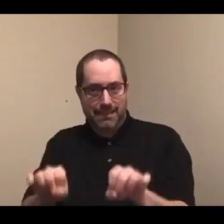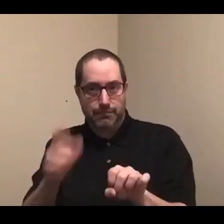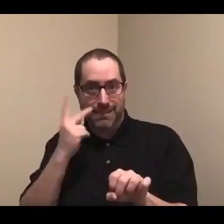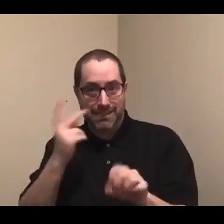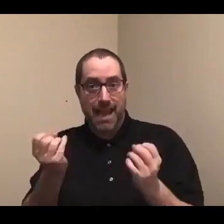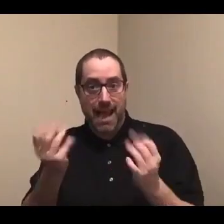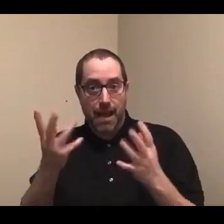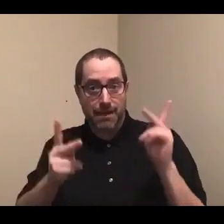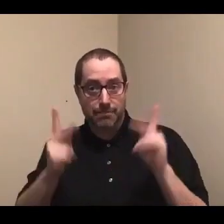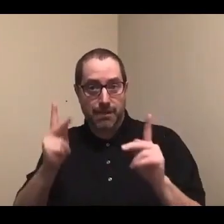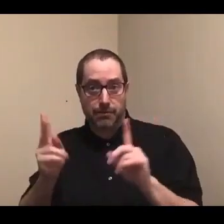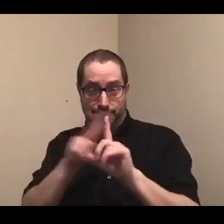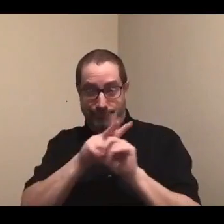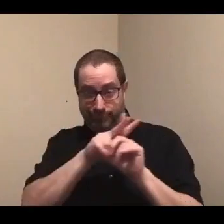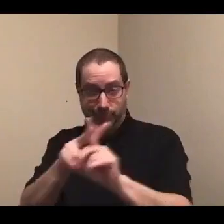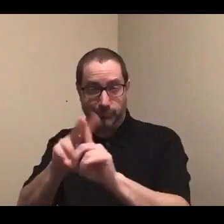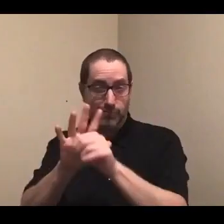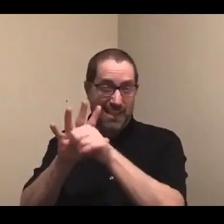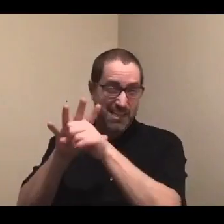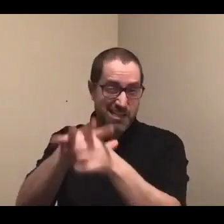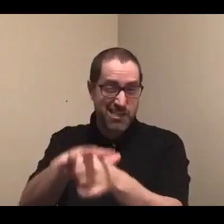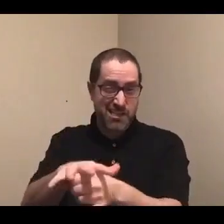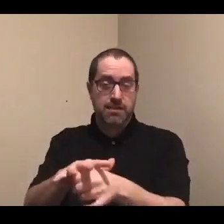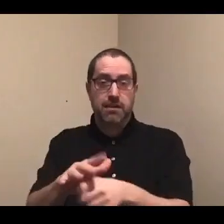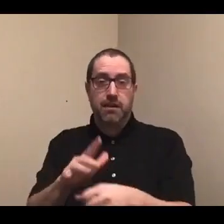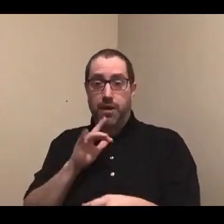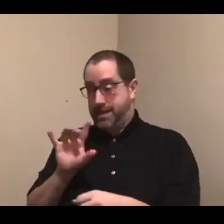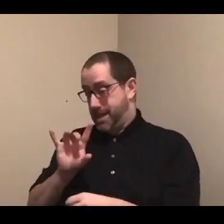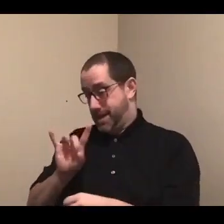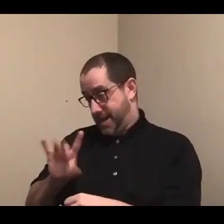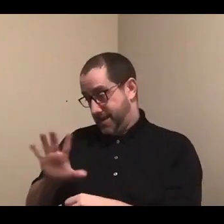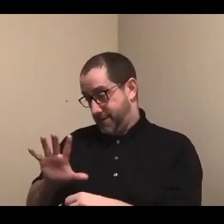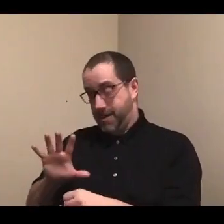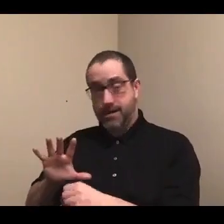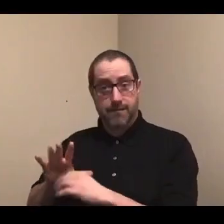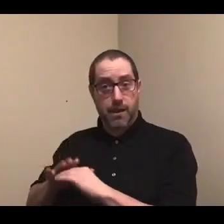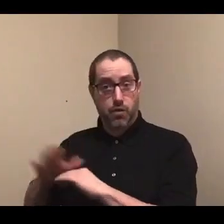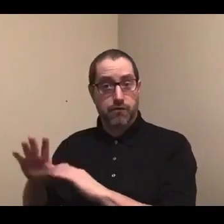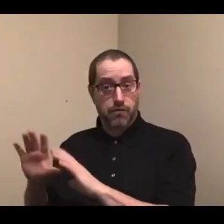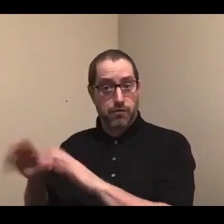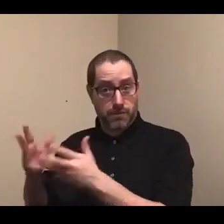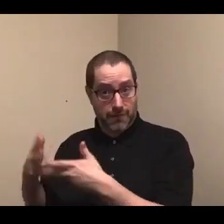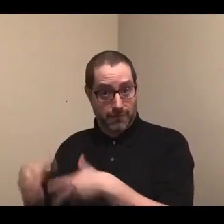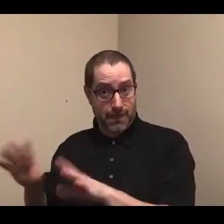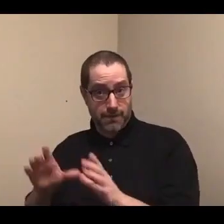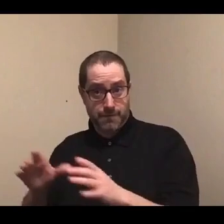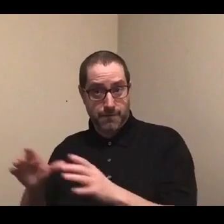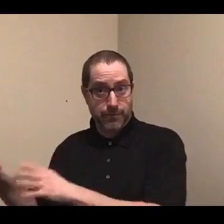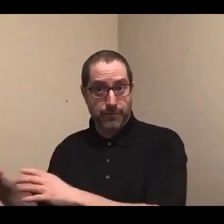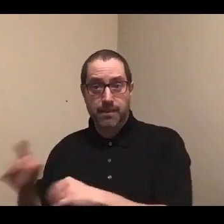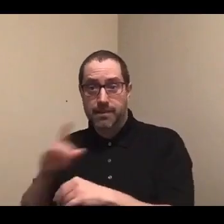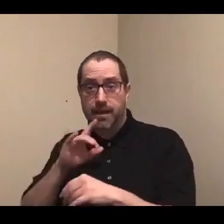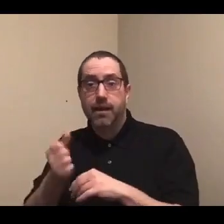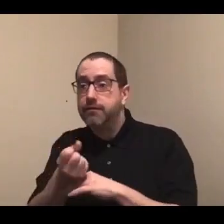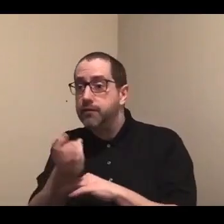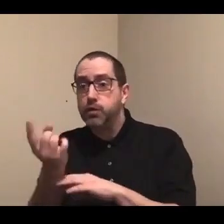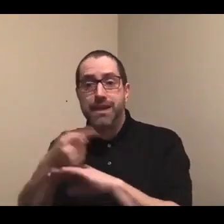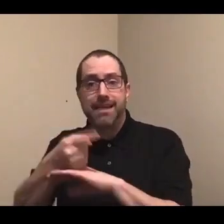too wide. When we get through that 85 and over group, then within days, not weeks, we are going to